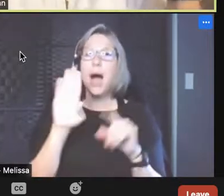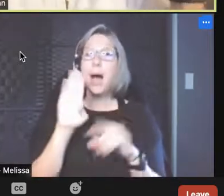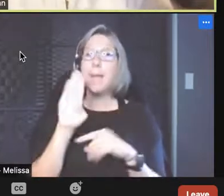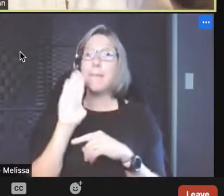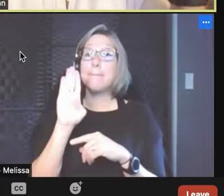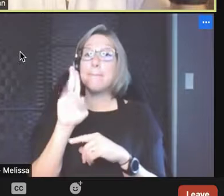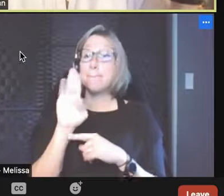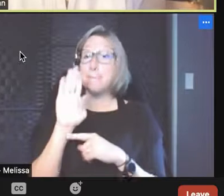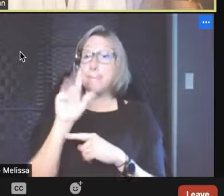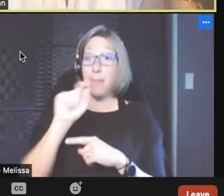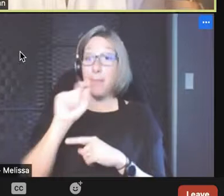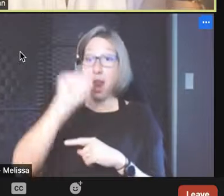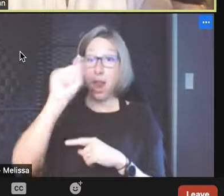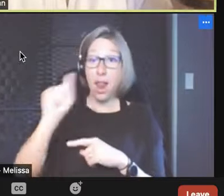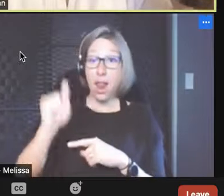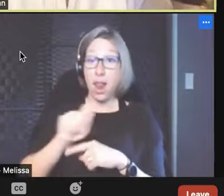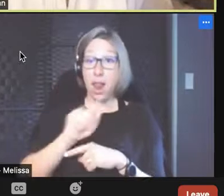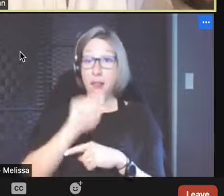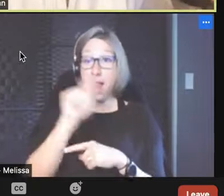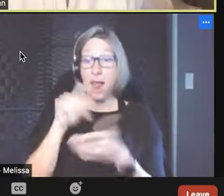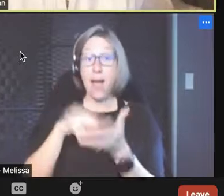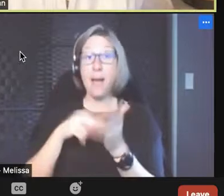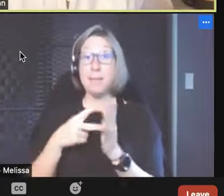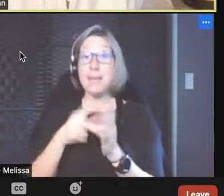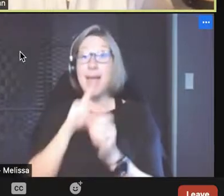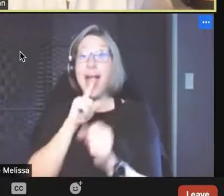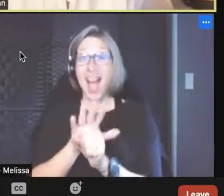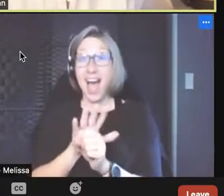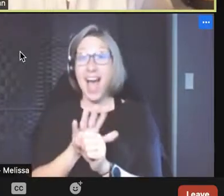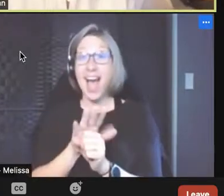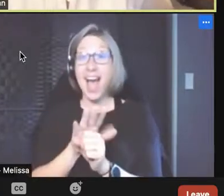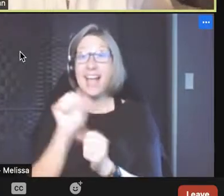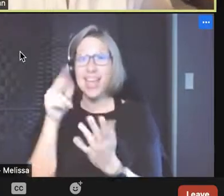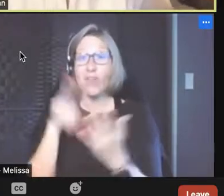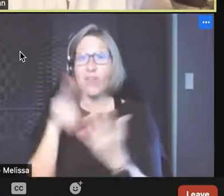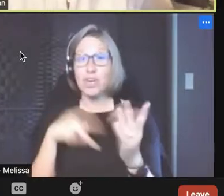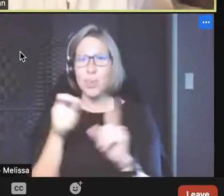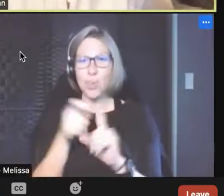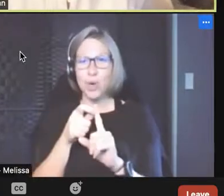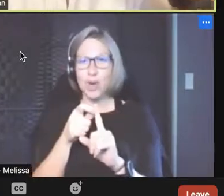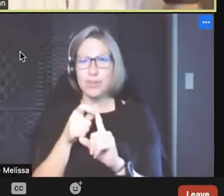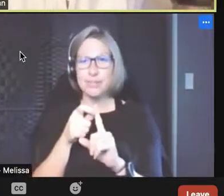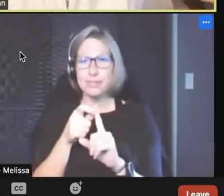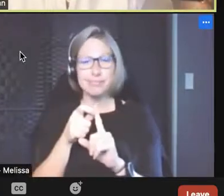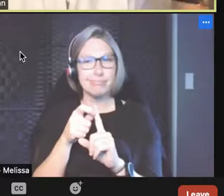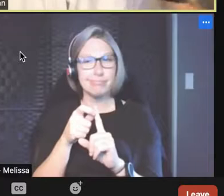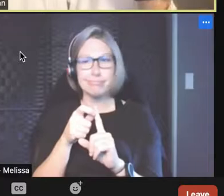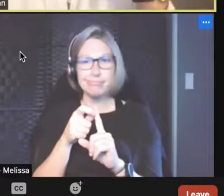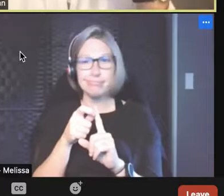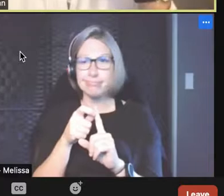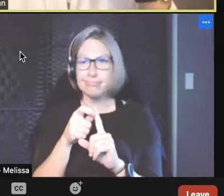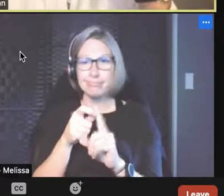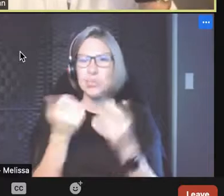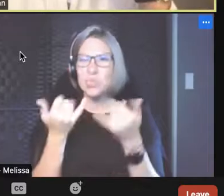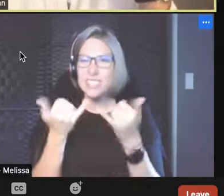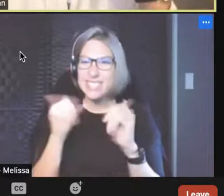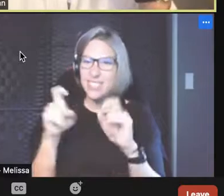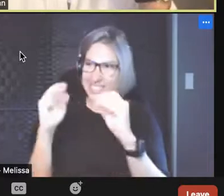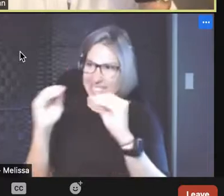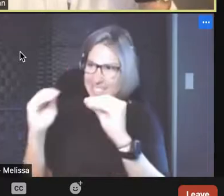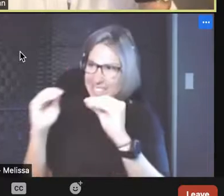will ensure the reading of that word. But guess what? We still have to teach a child to